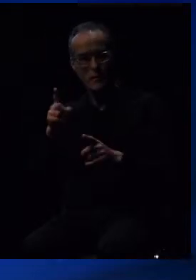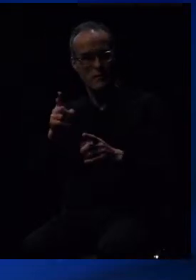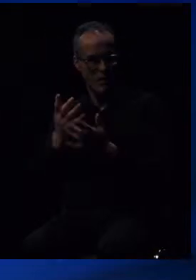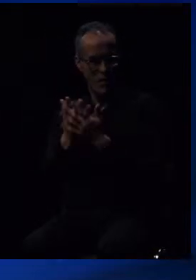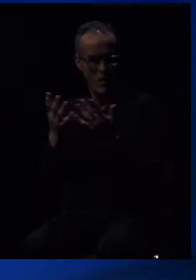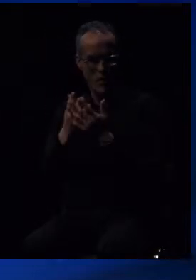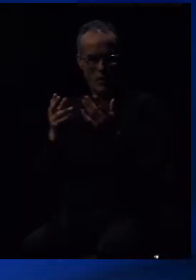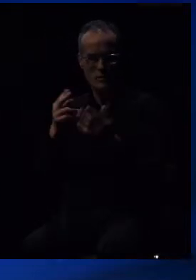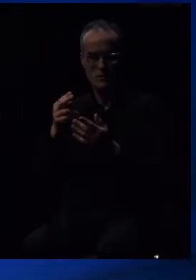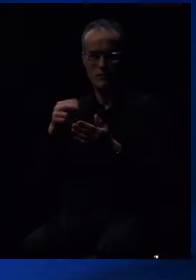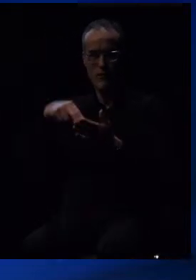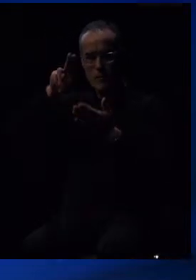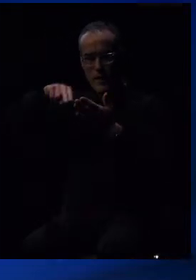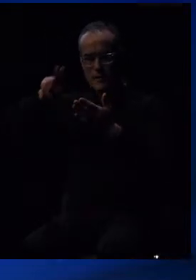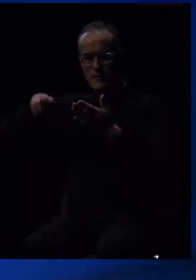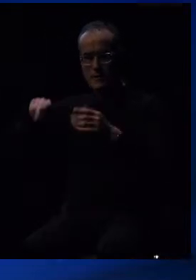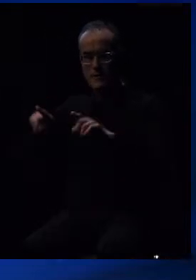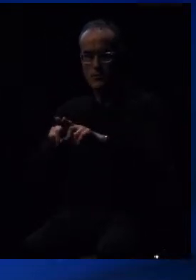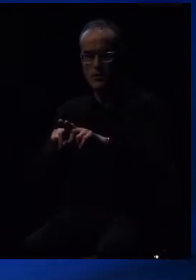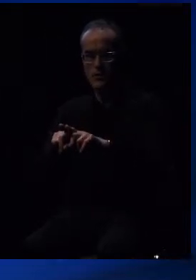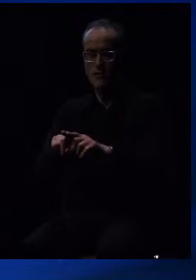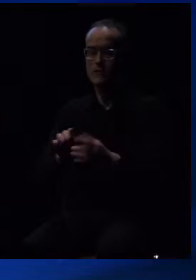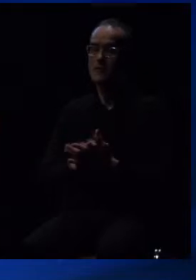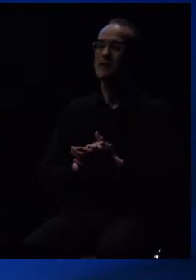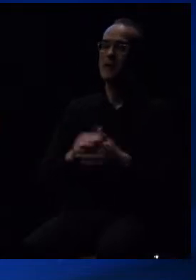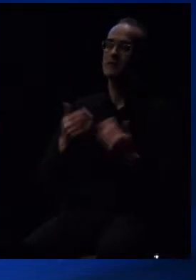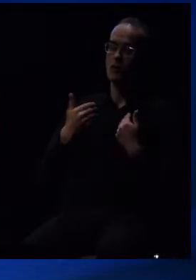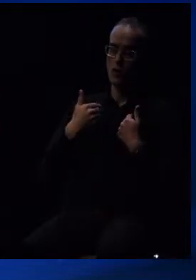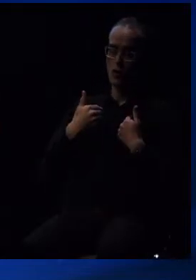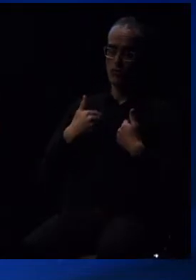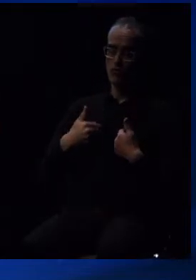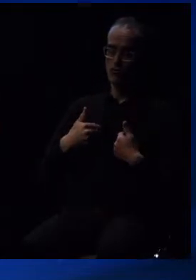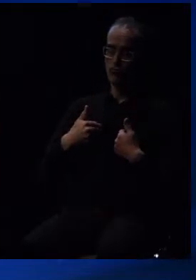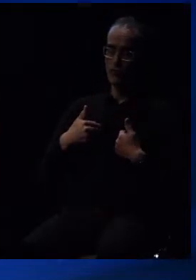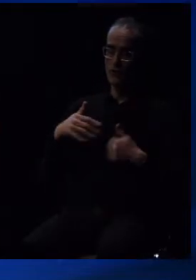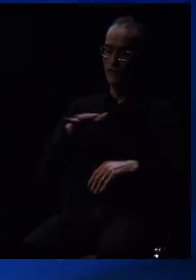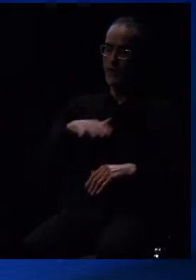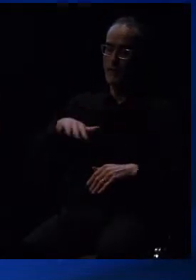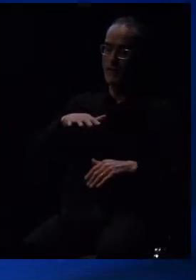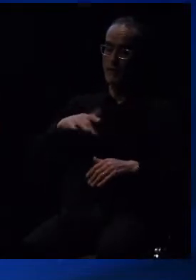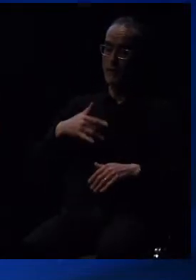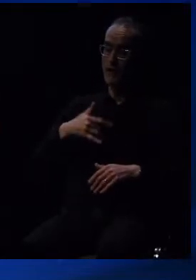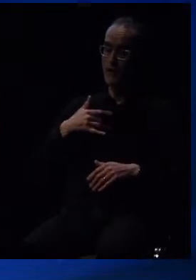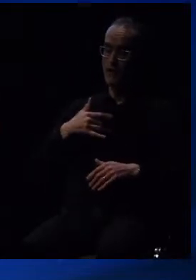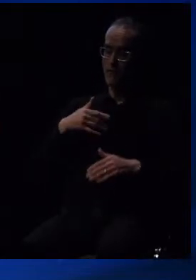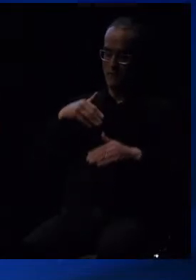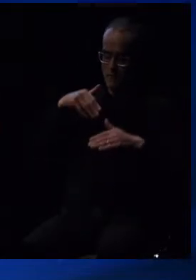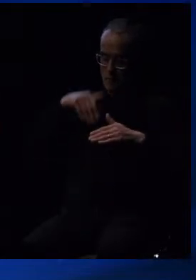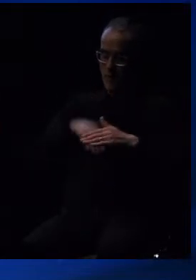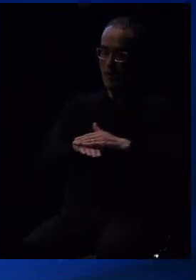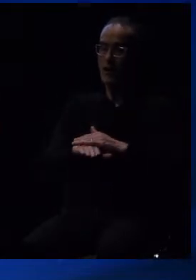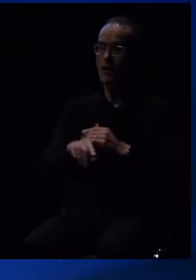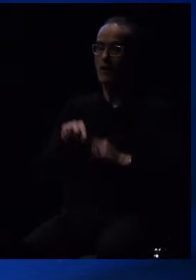Yeah, this rich family lives in a bunker, so they took a lot of stuff with